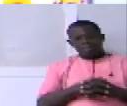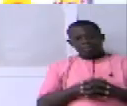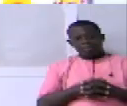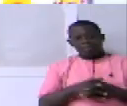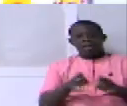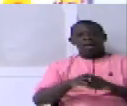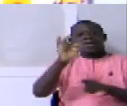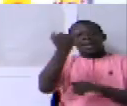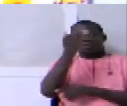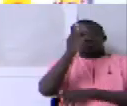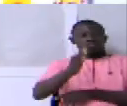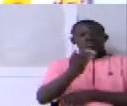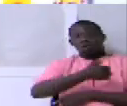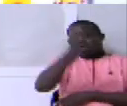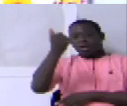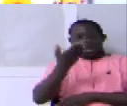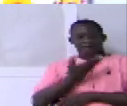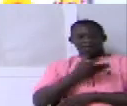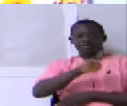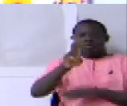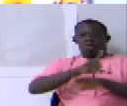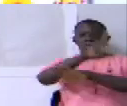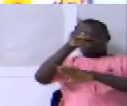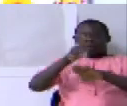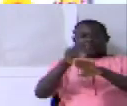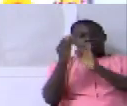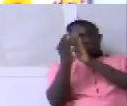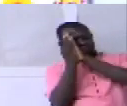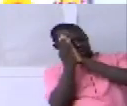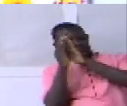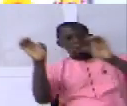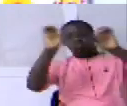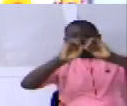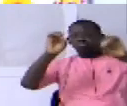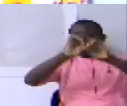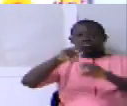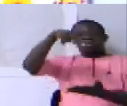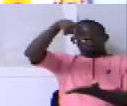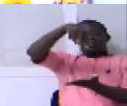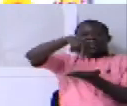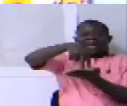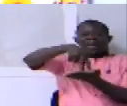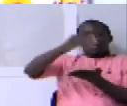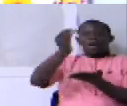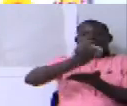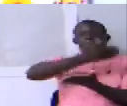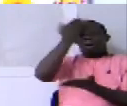That's very true. Some will not have places to lie down. They will stand till daybreak.